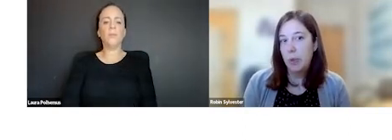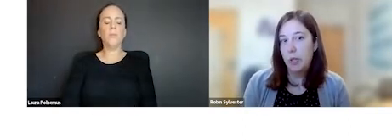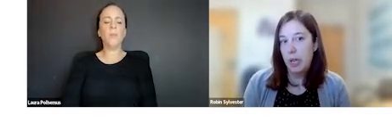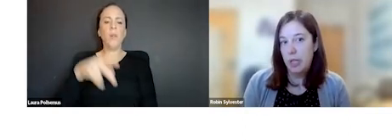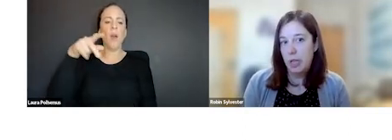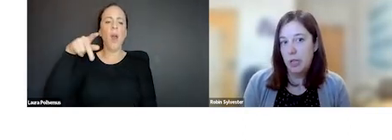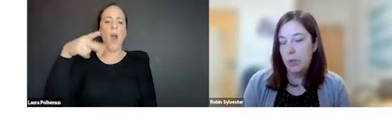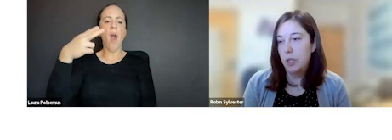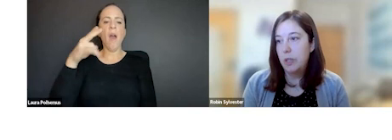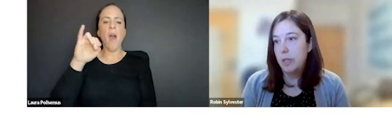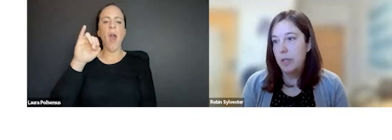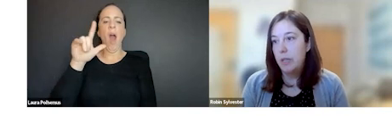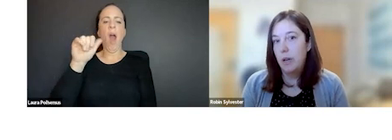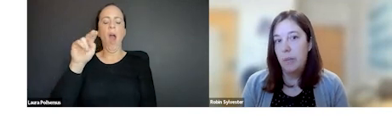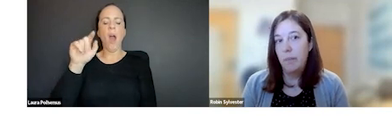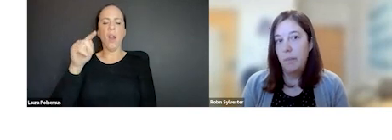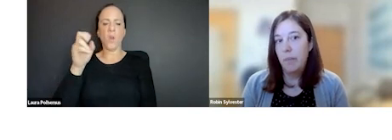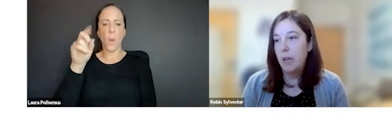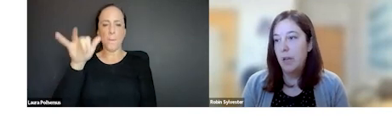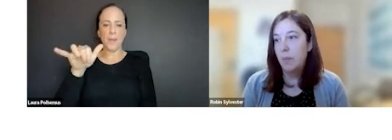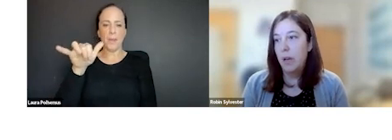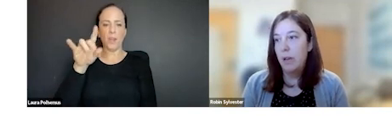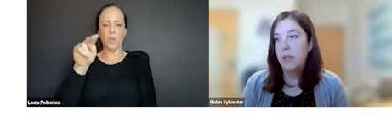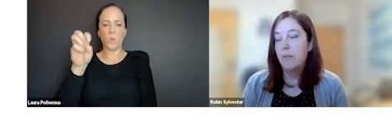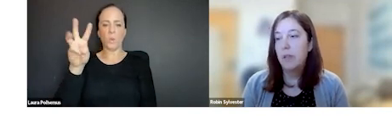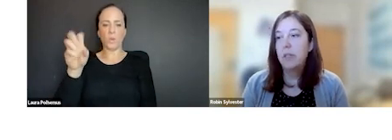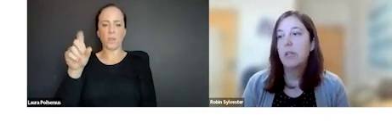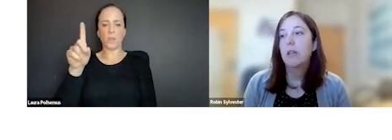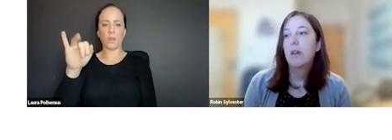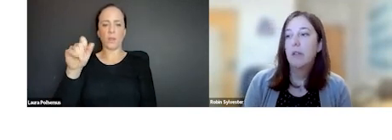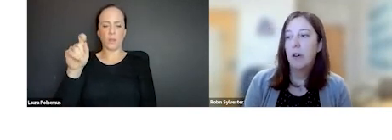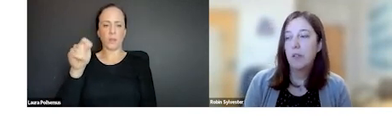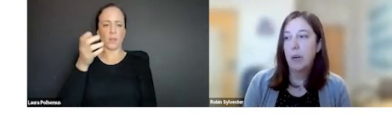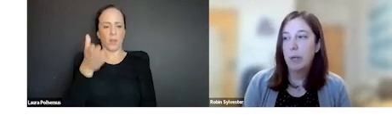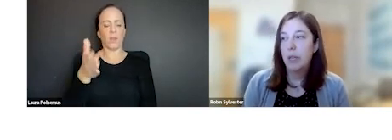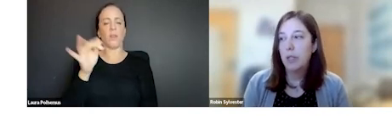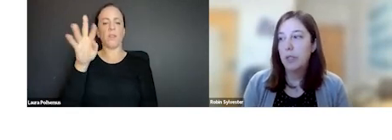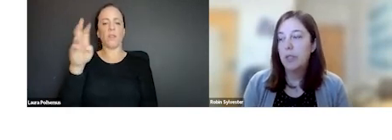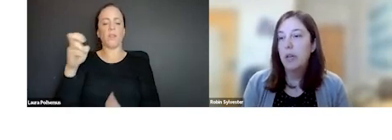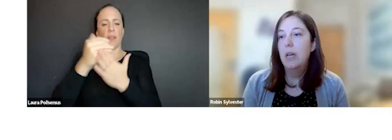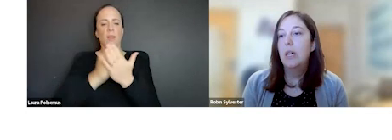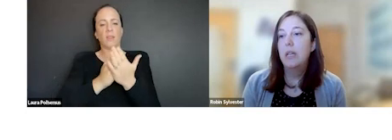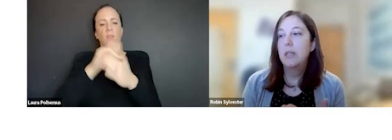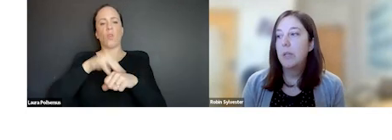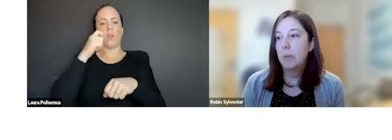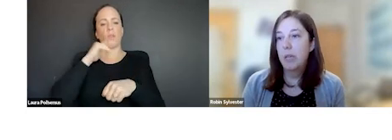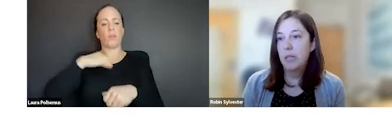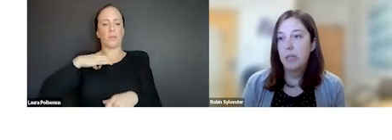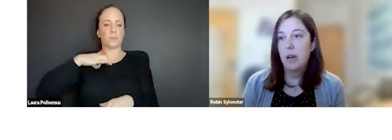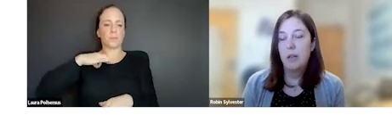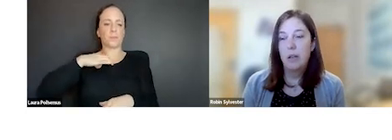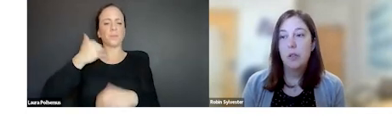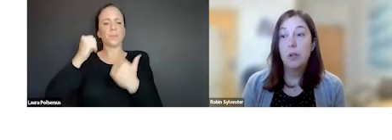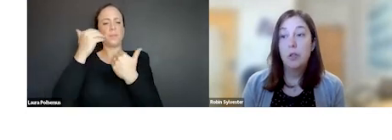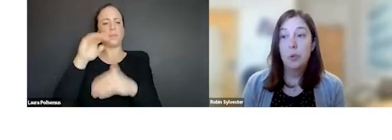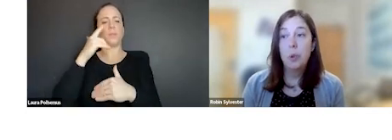Philanthropy News Digest, which is listed here as well, is a free listing of calls for applications. It's limited because it's